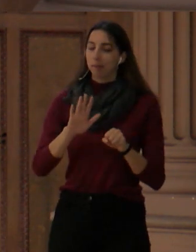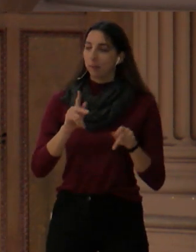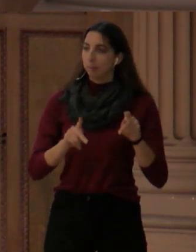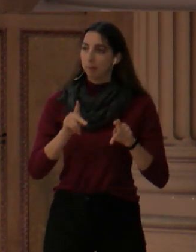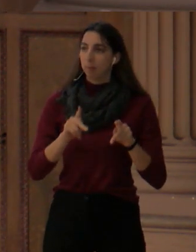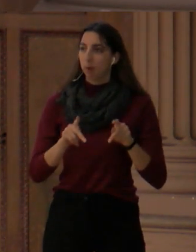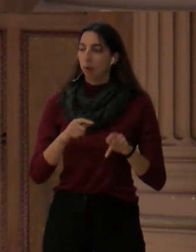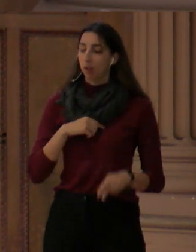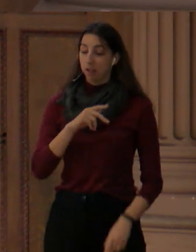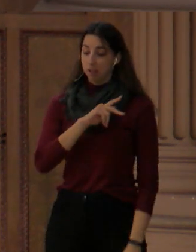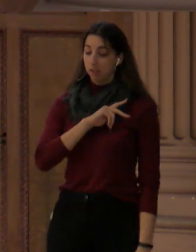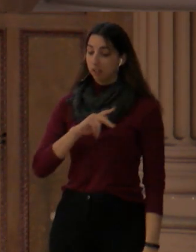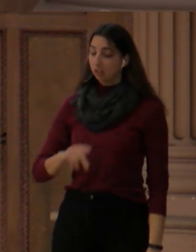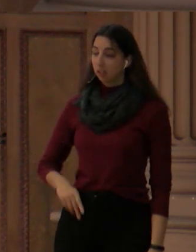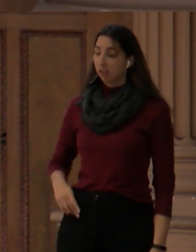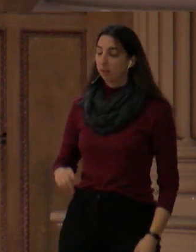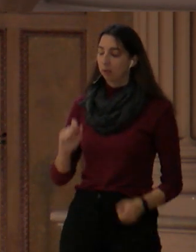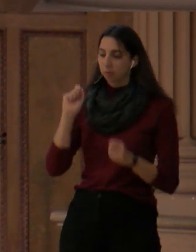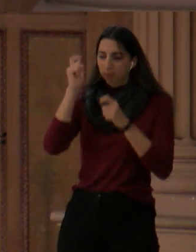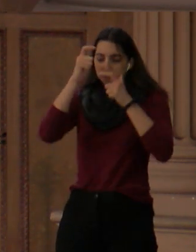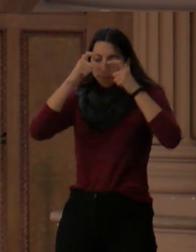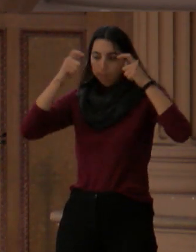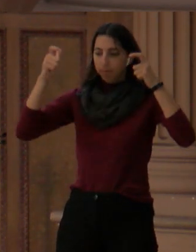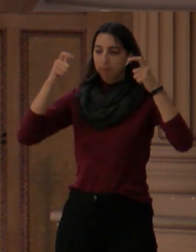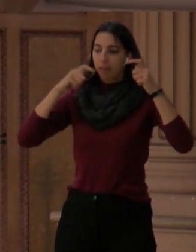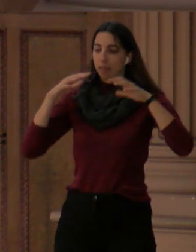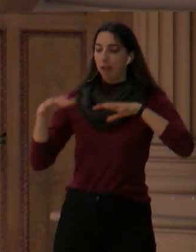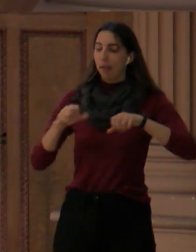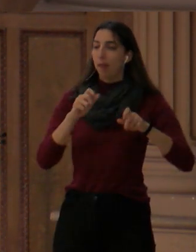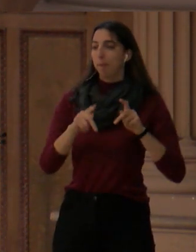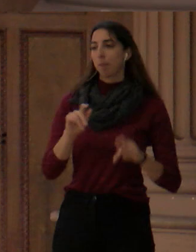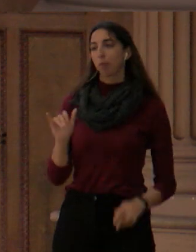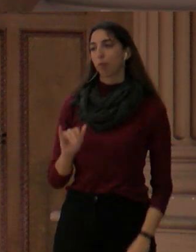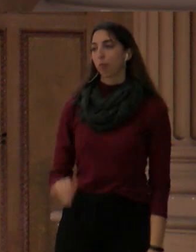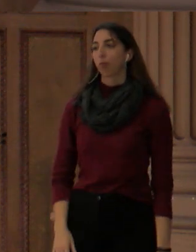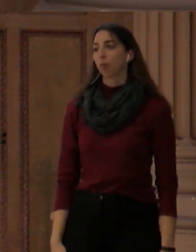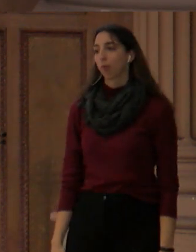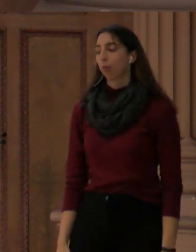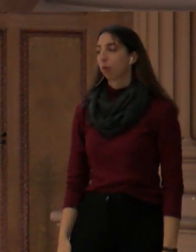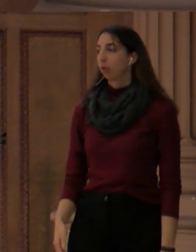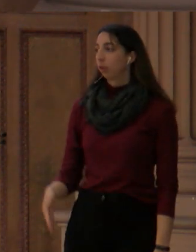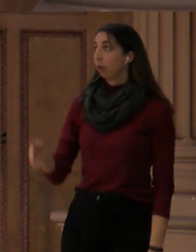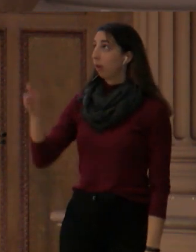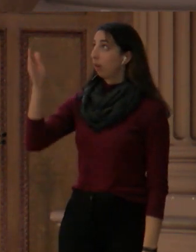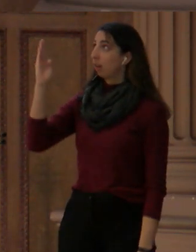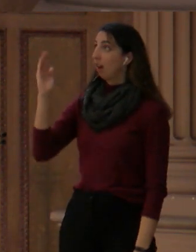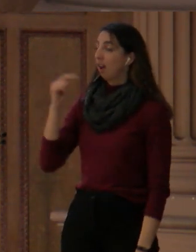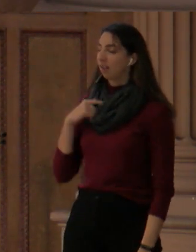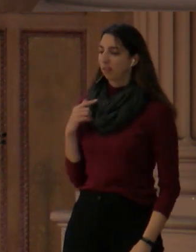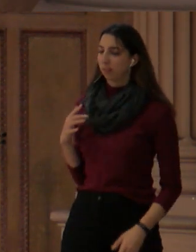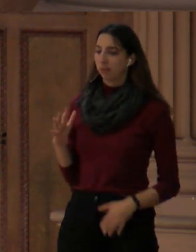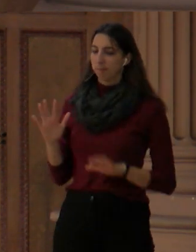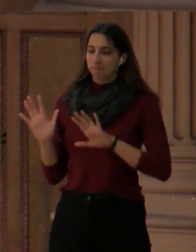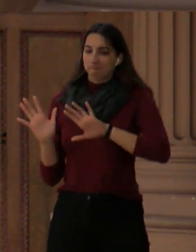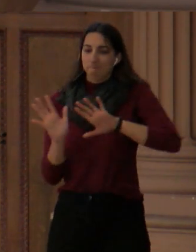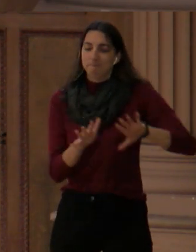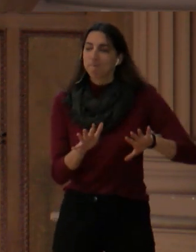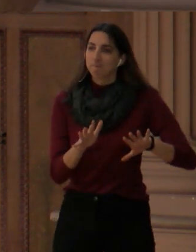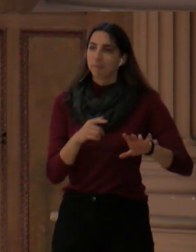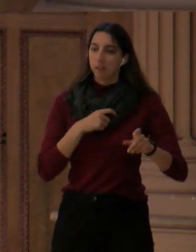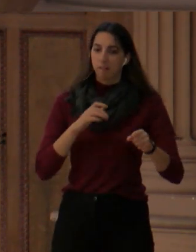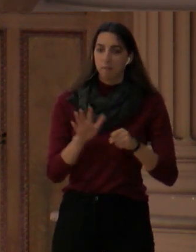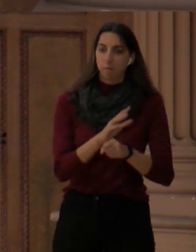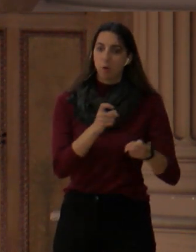And kings, when it goes to their head, they claim those people too. And God squeezes out tyrannical rulers, and tyrannical rulers